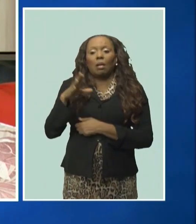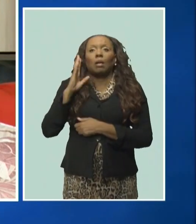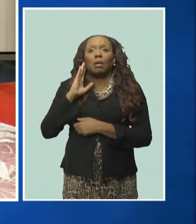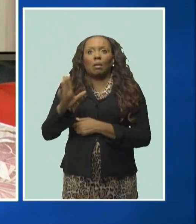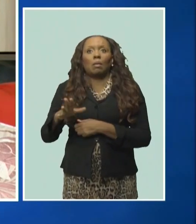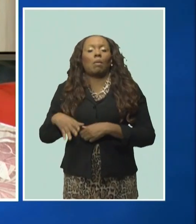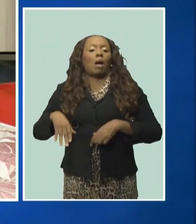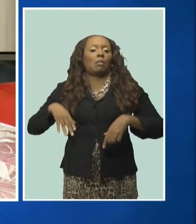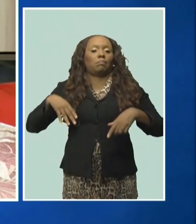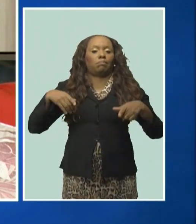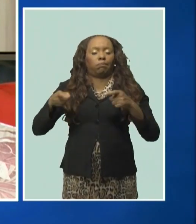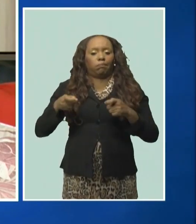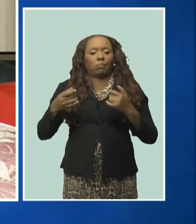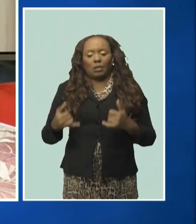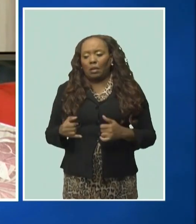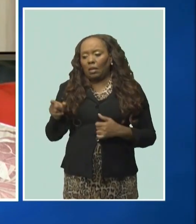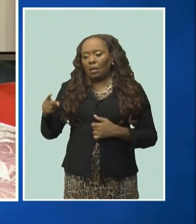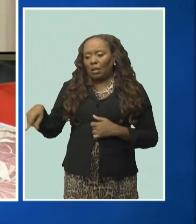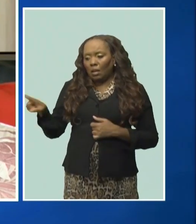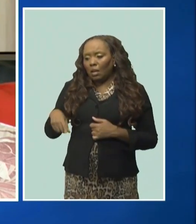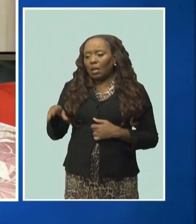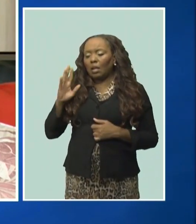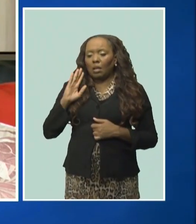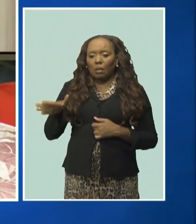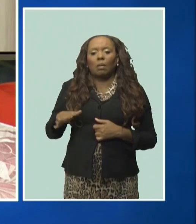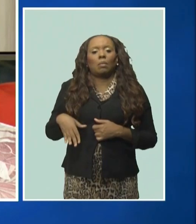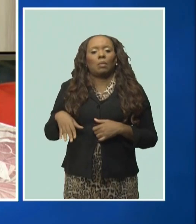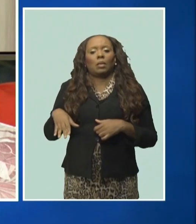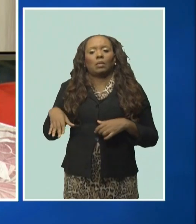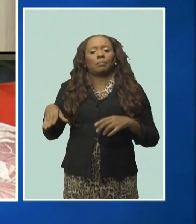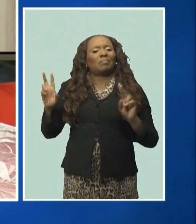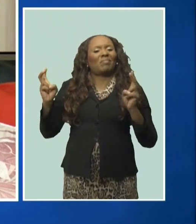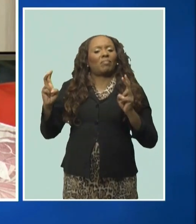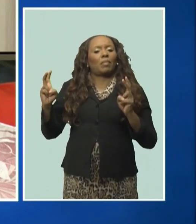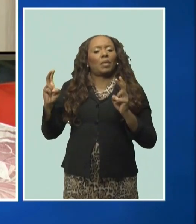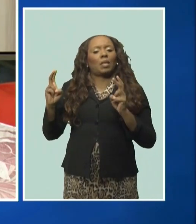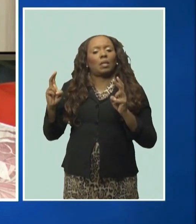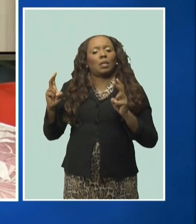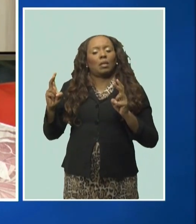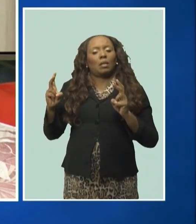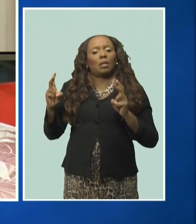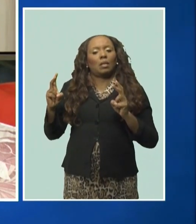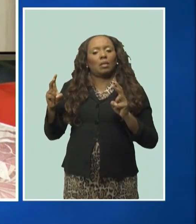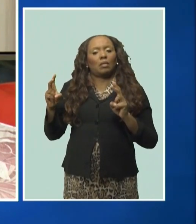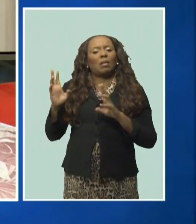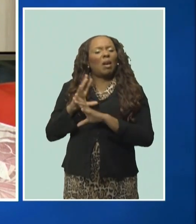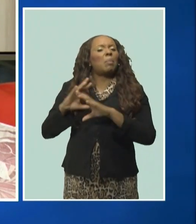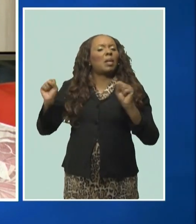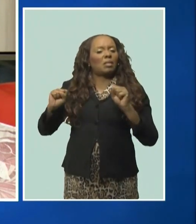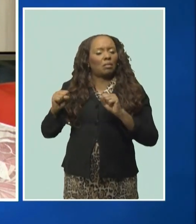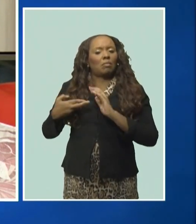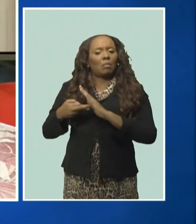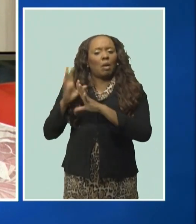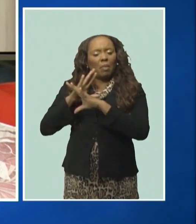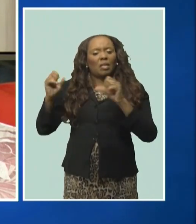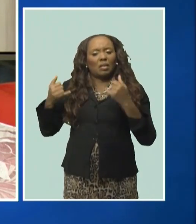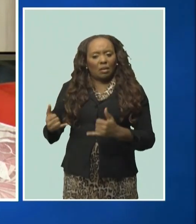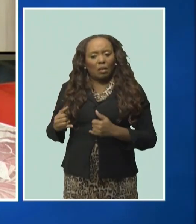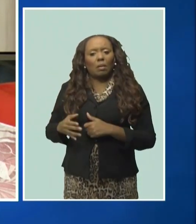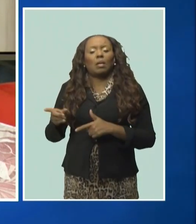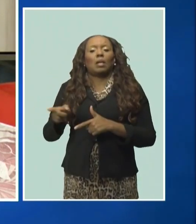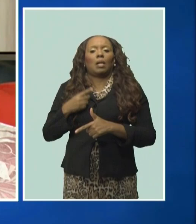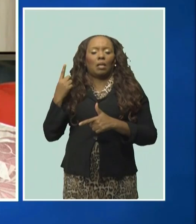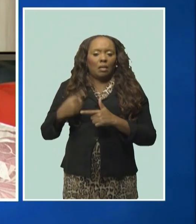of the presidency, and they will appoint a new prime minister. They will also appoint a new national